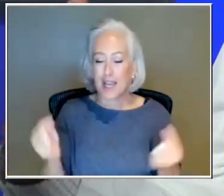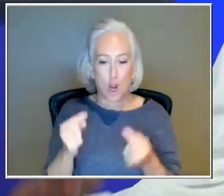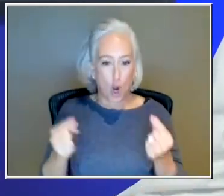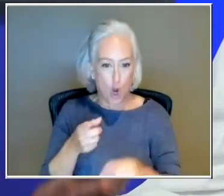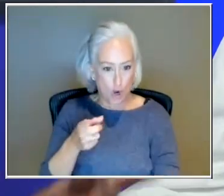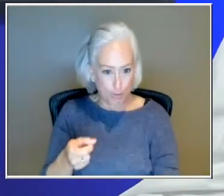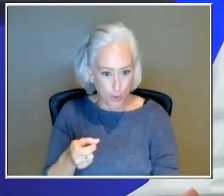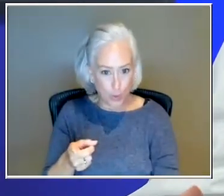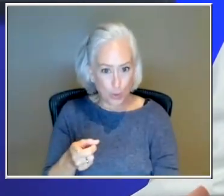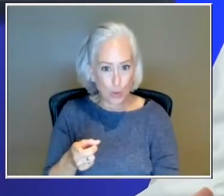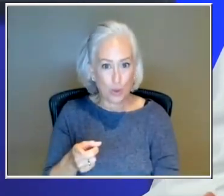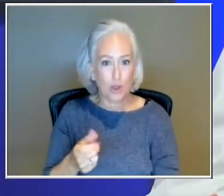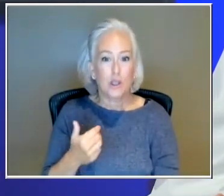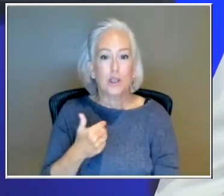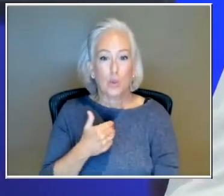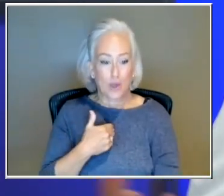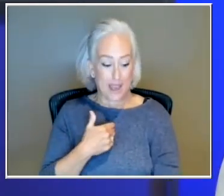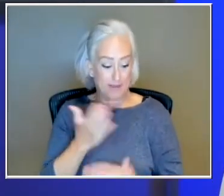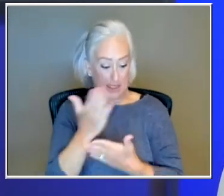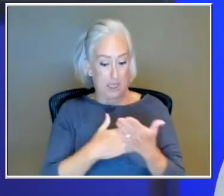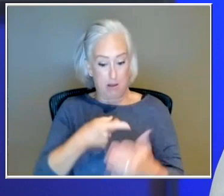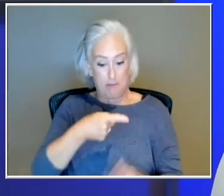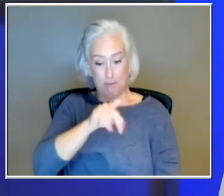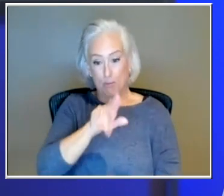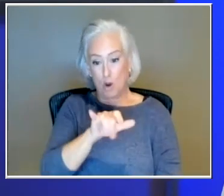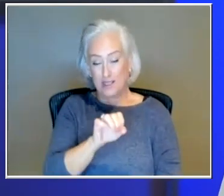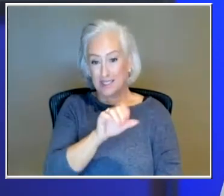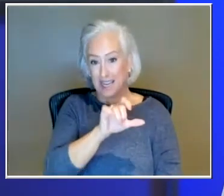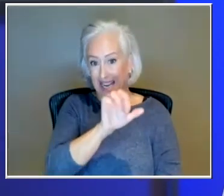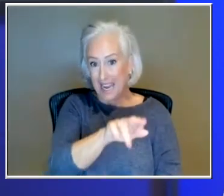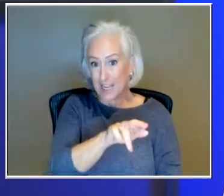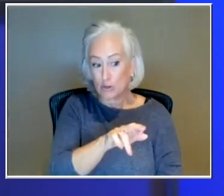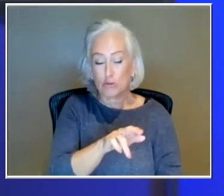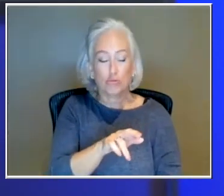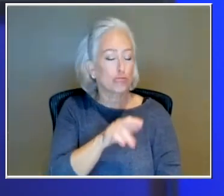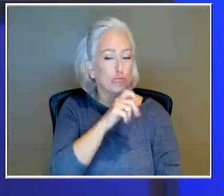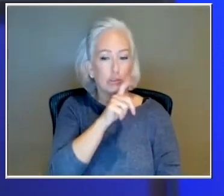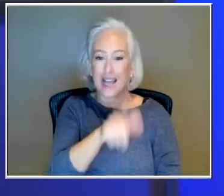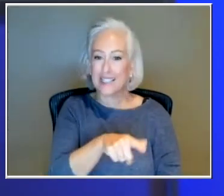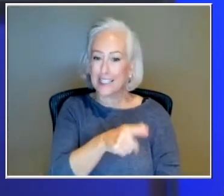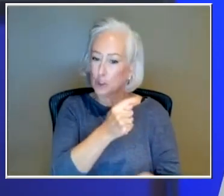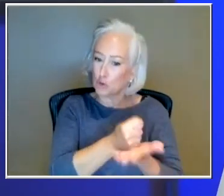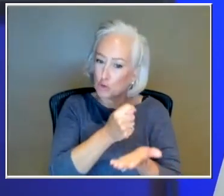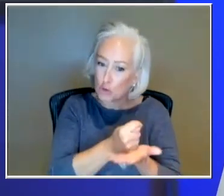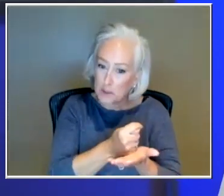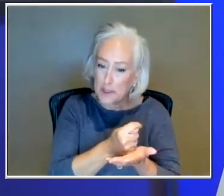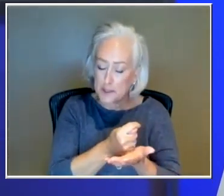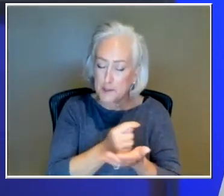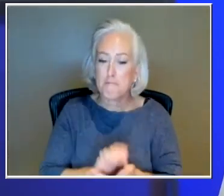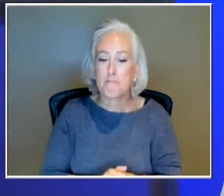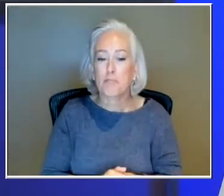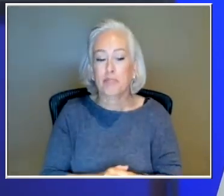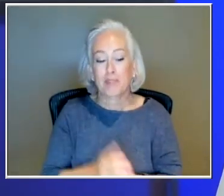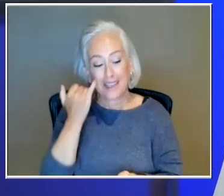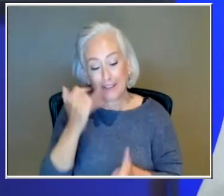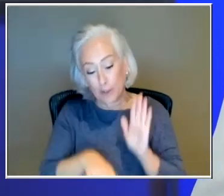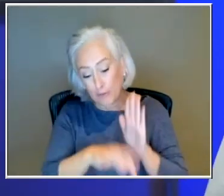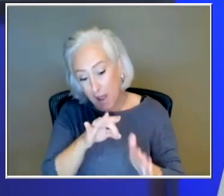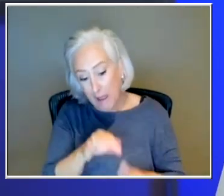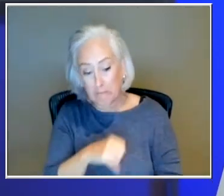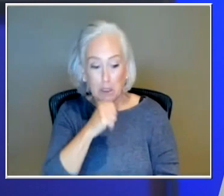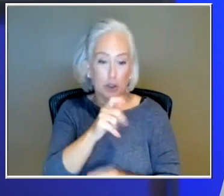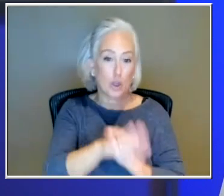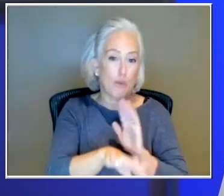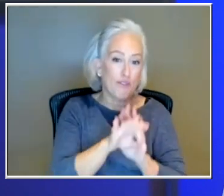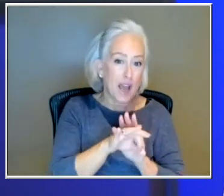a kind of class of prostate cancers that don't really need to be treated, that honestly, if we find or don't find, it's not going to impact how